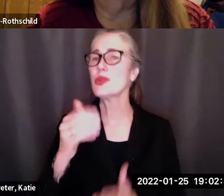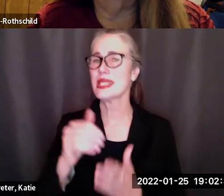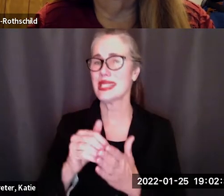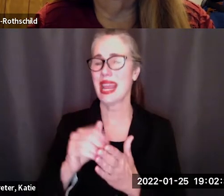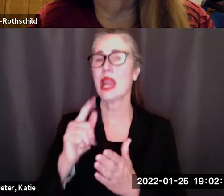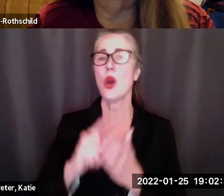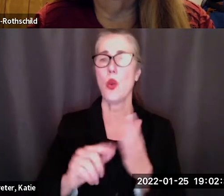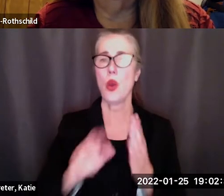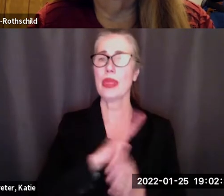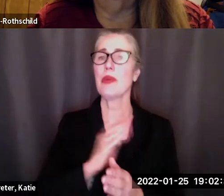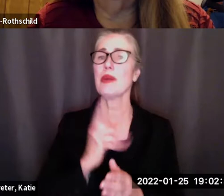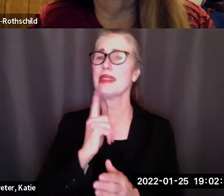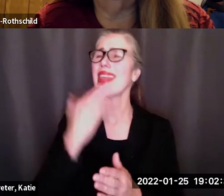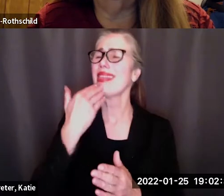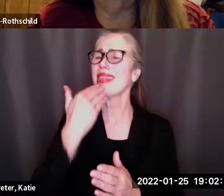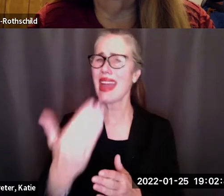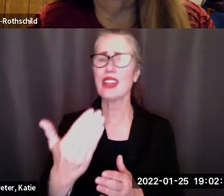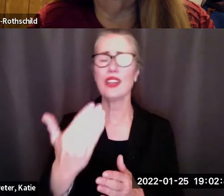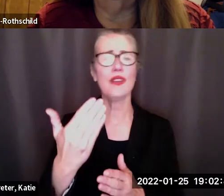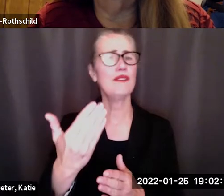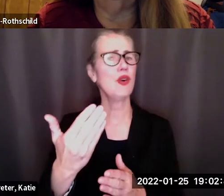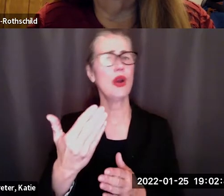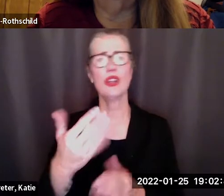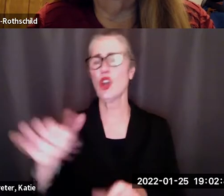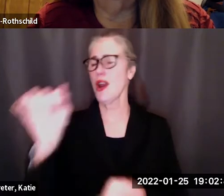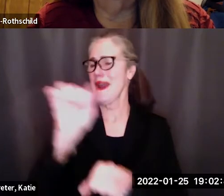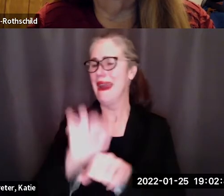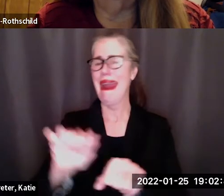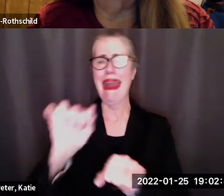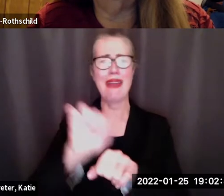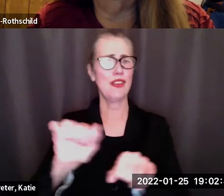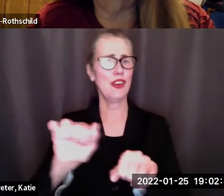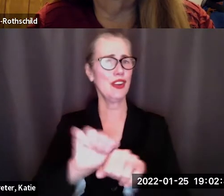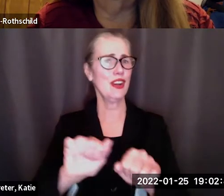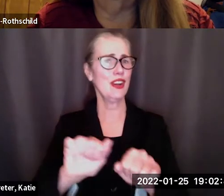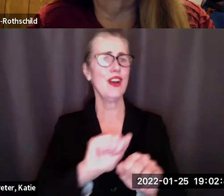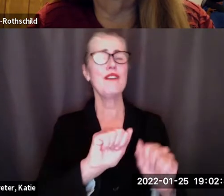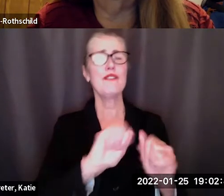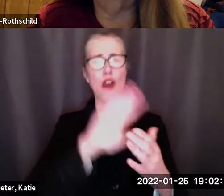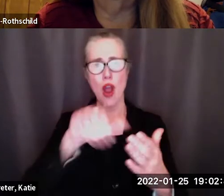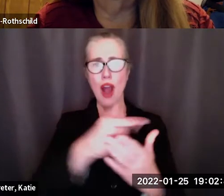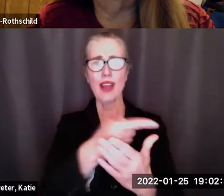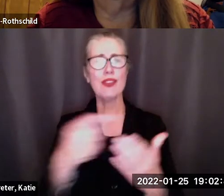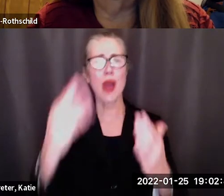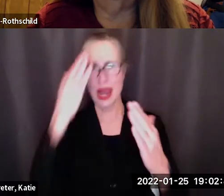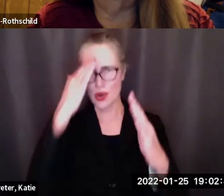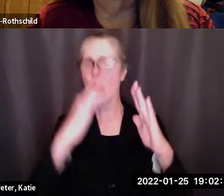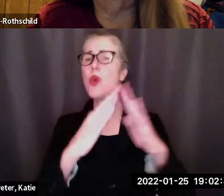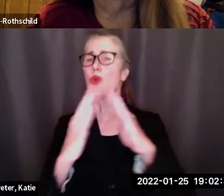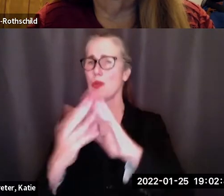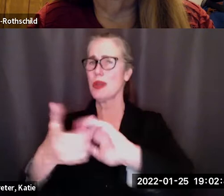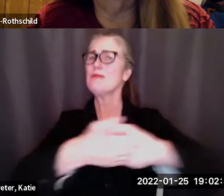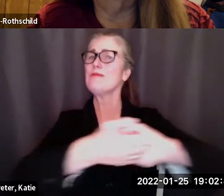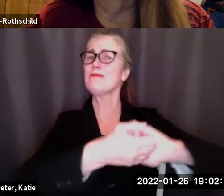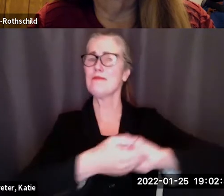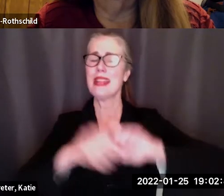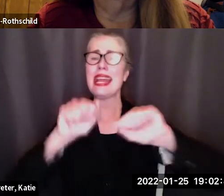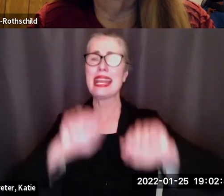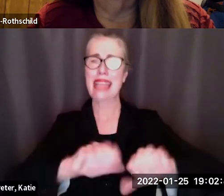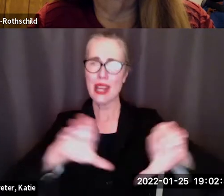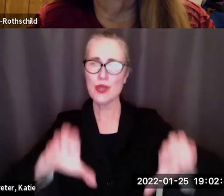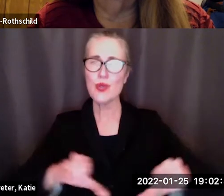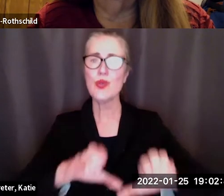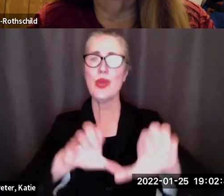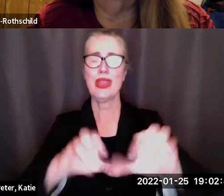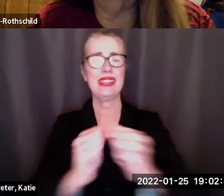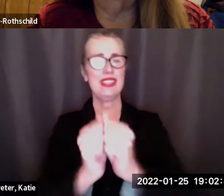thank you so much for the effort on everyone's part in this and i know as a community we can do this together thank you